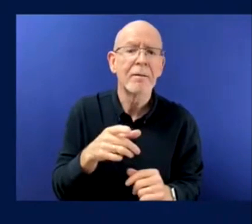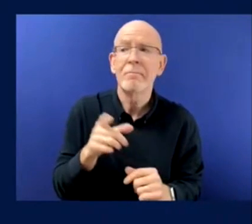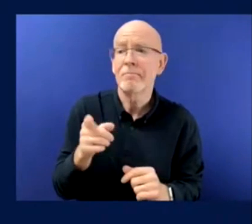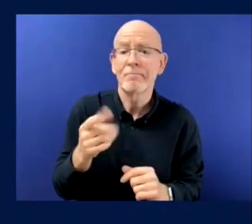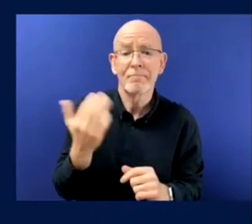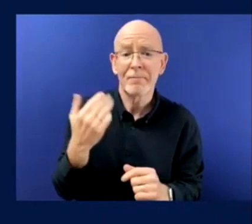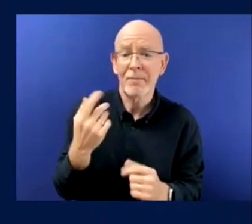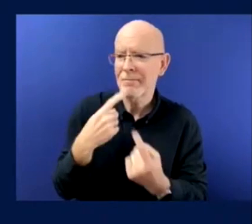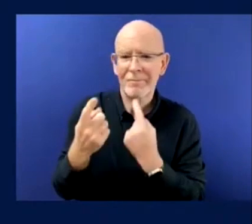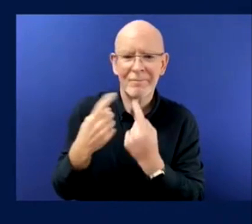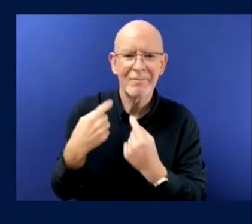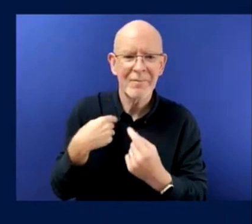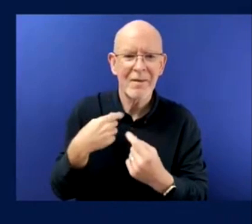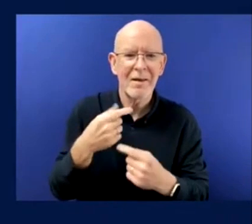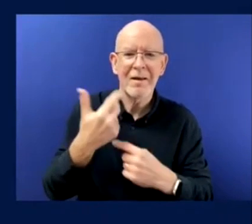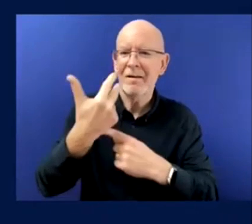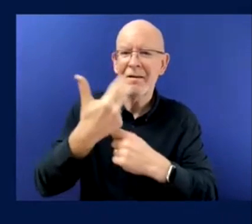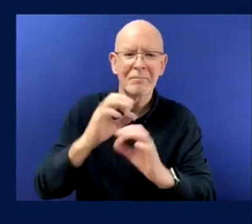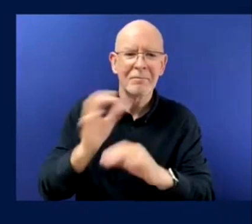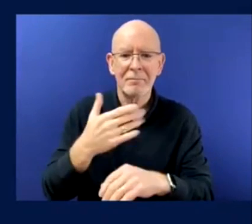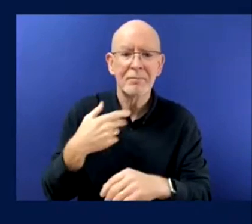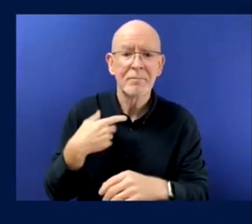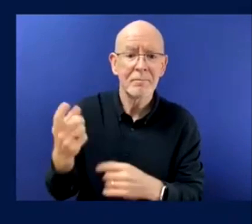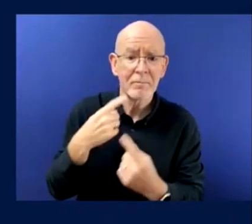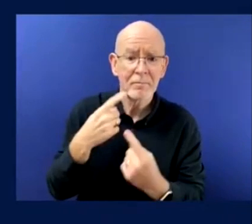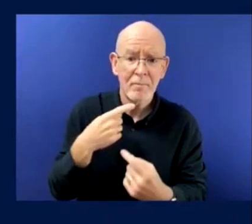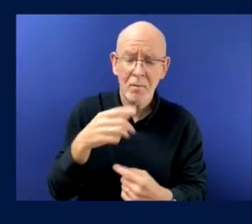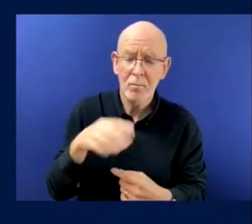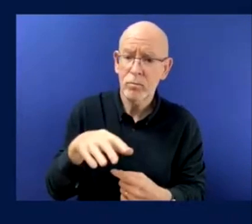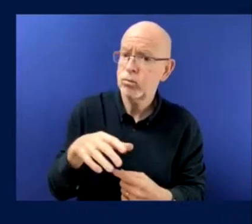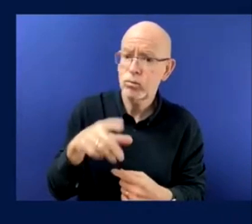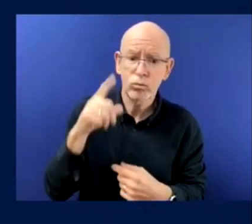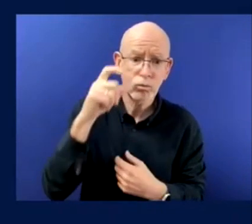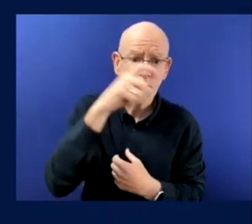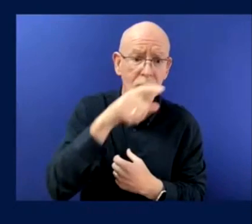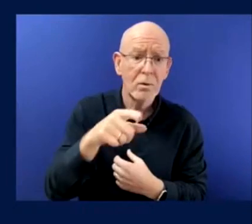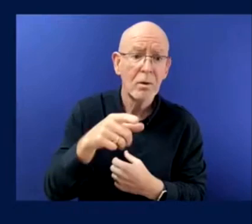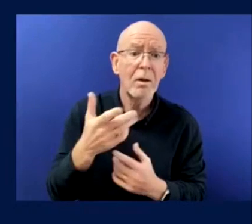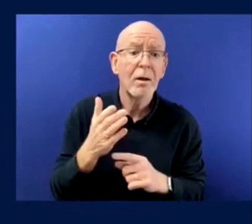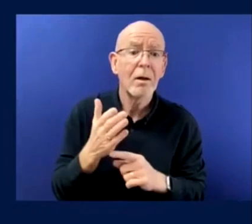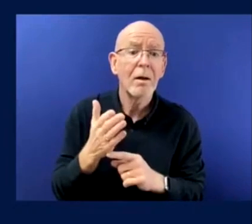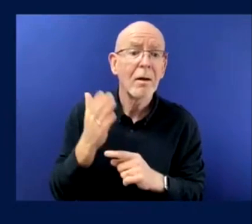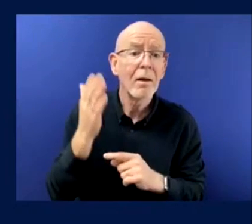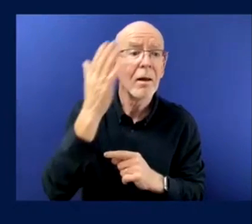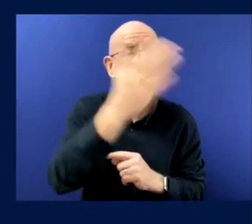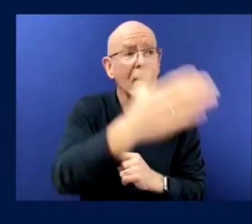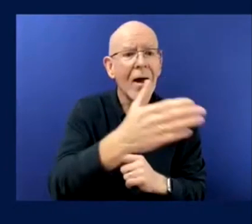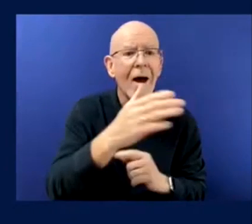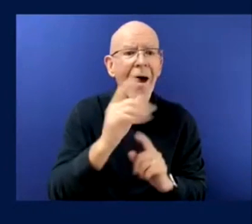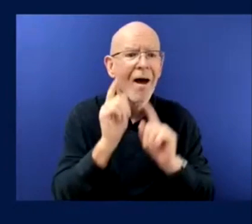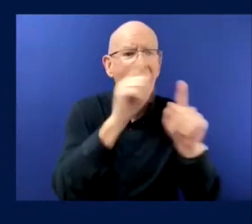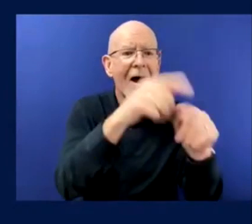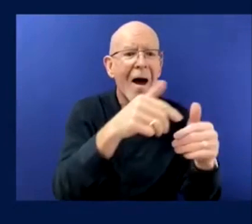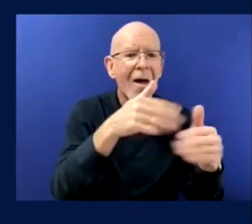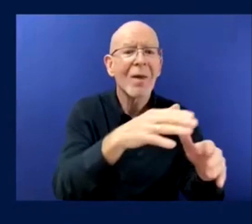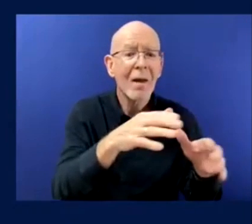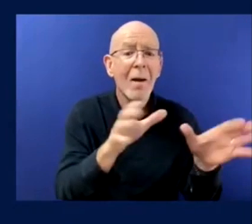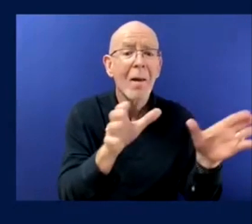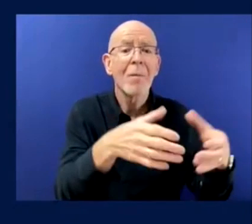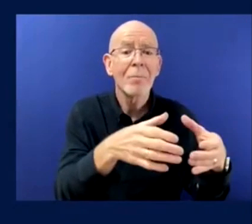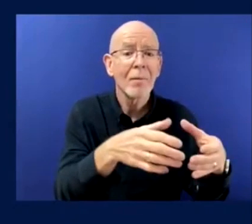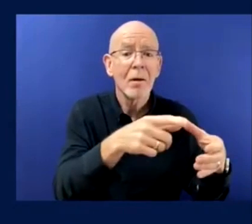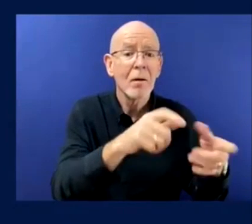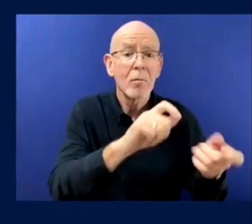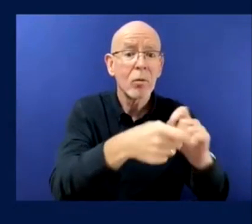basically said that this caused him a lot of anxiety because his seat had moved without any warning, and it took him a long time to